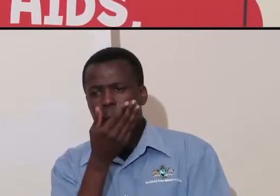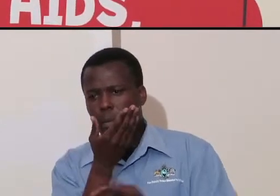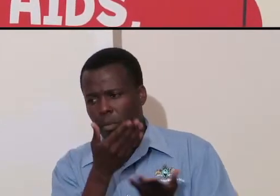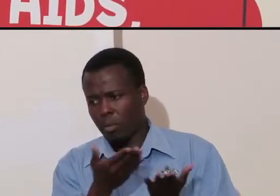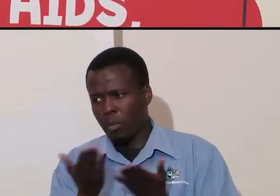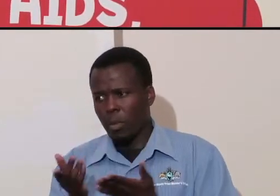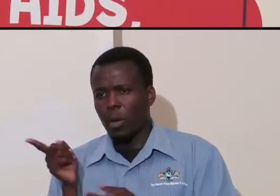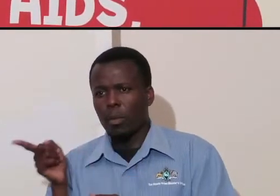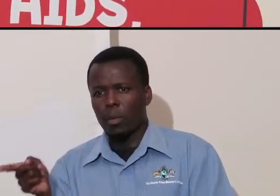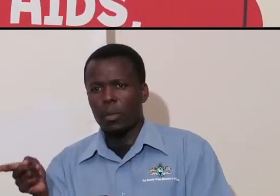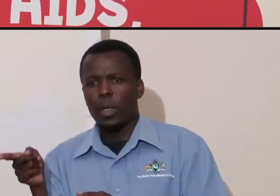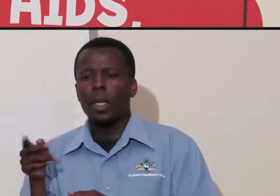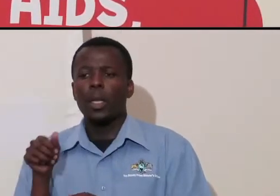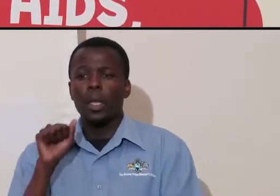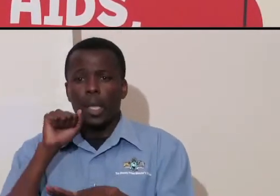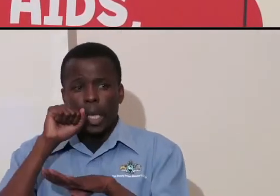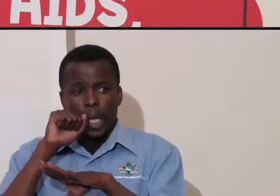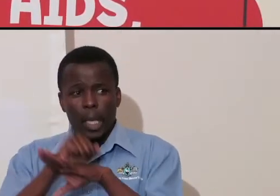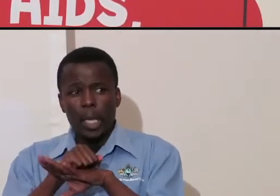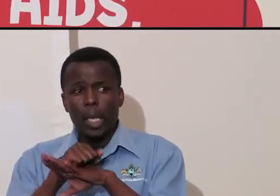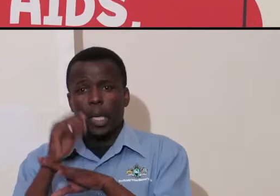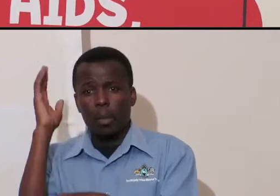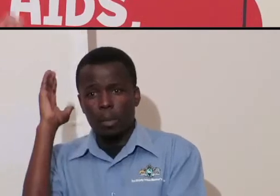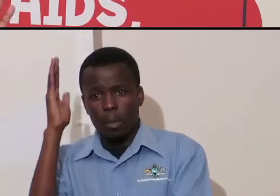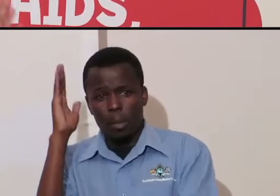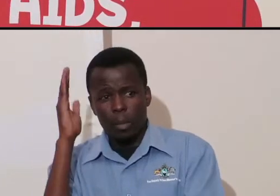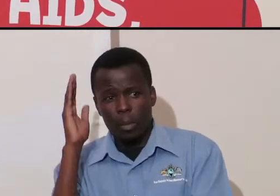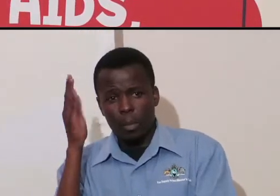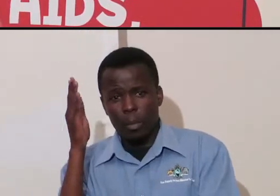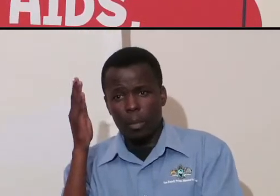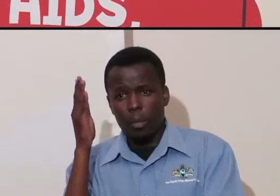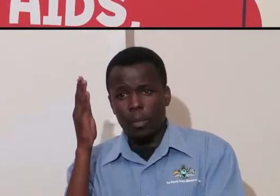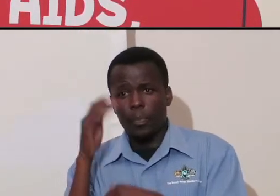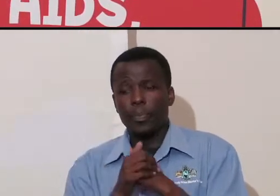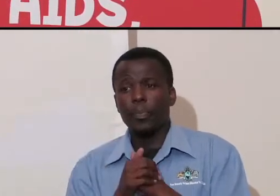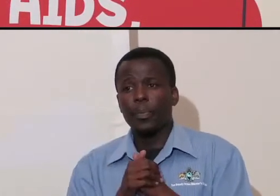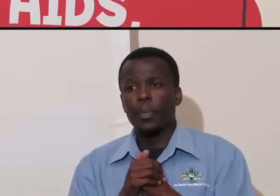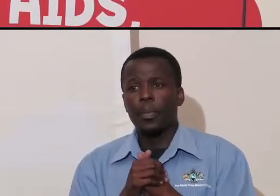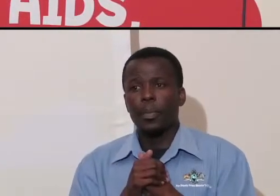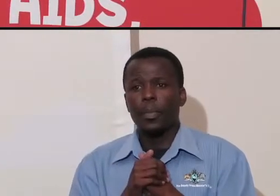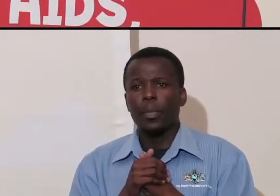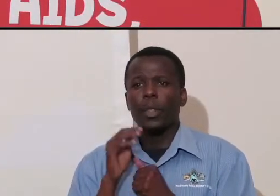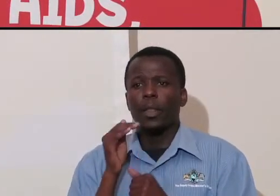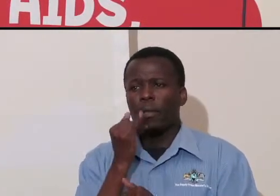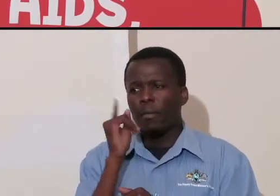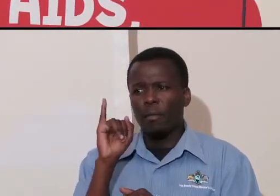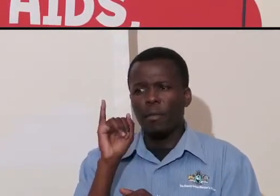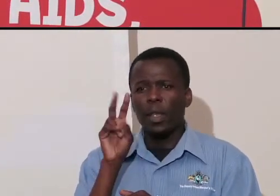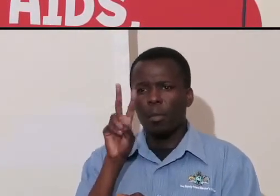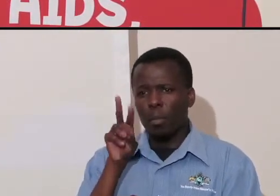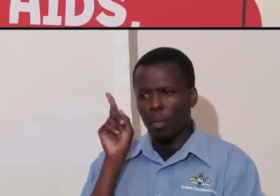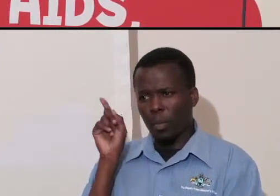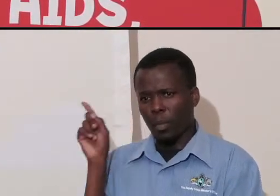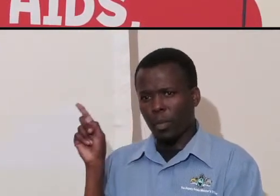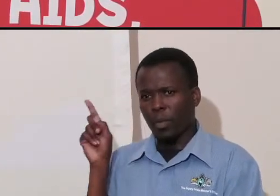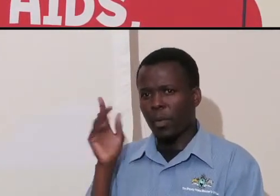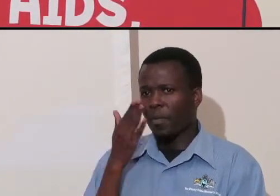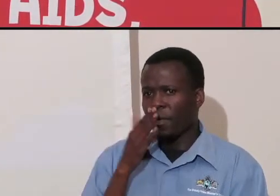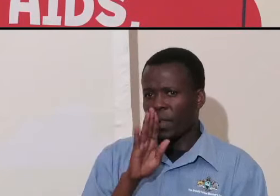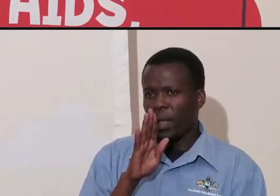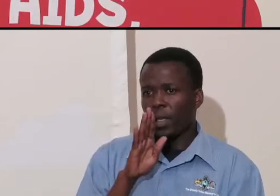Eswatini to make her statement just after looking at this, and we